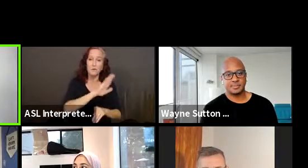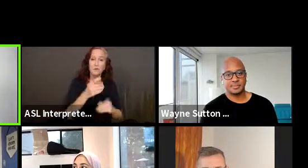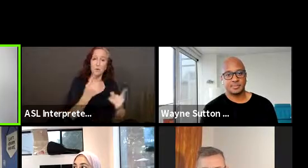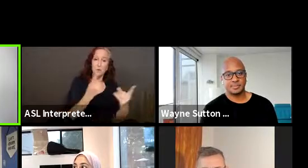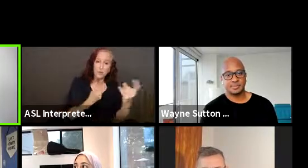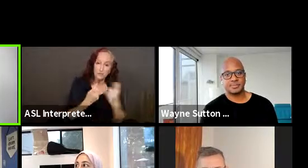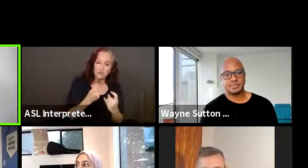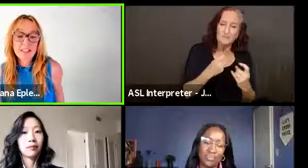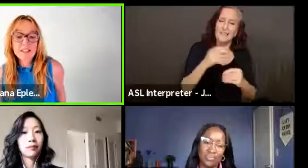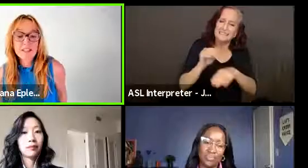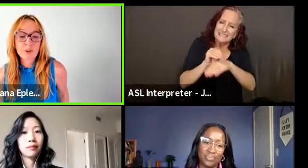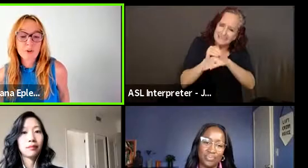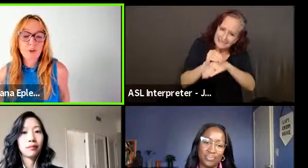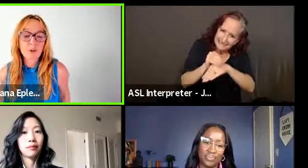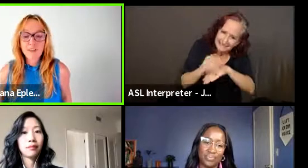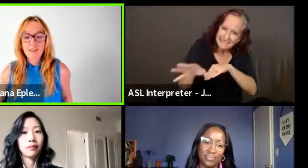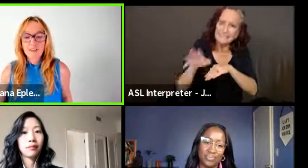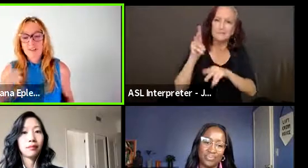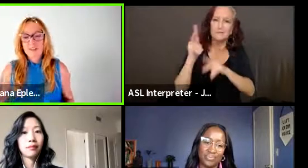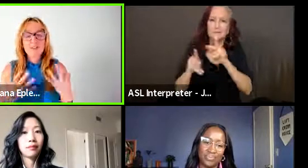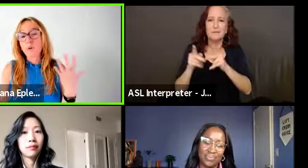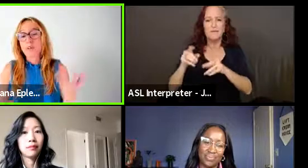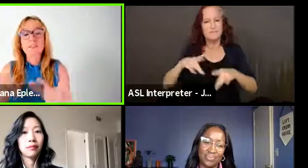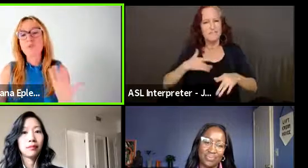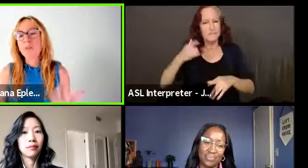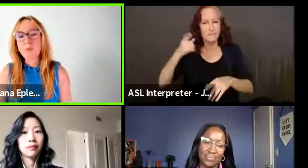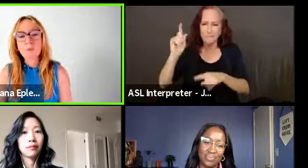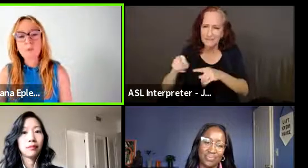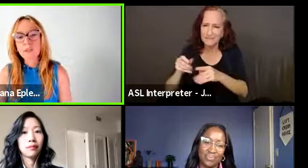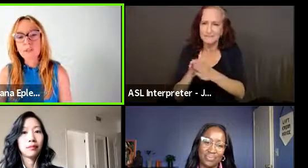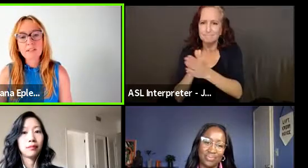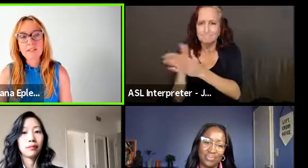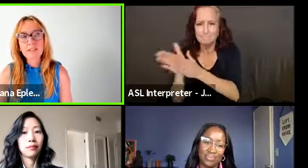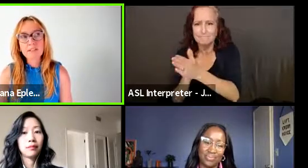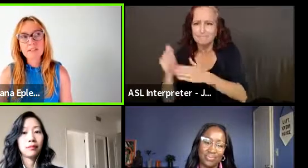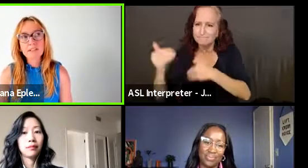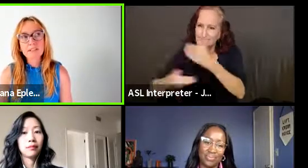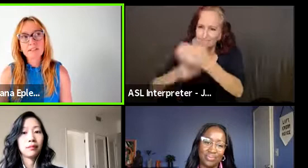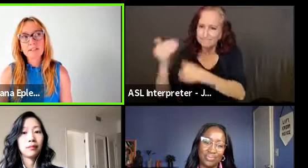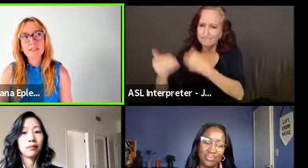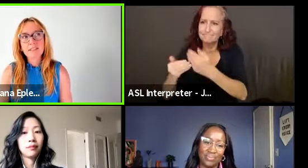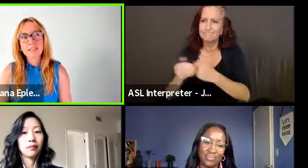action. And so I saw so many people that